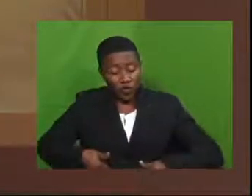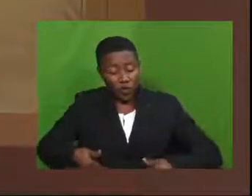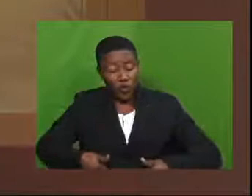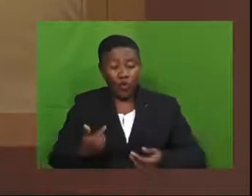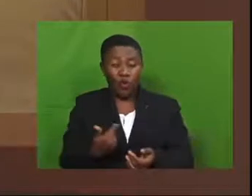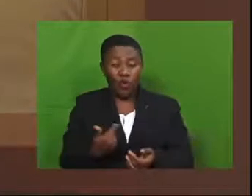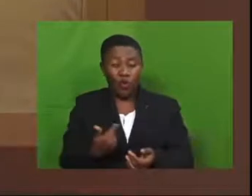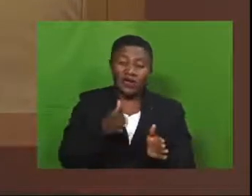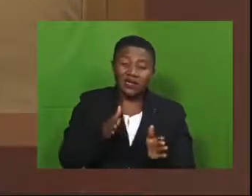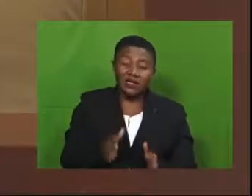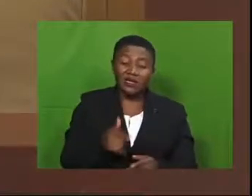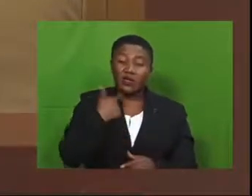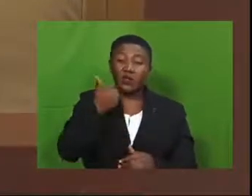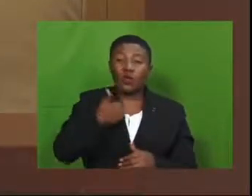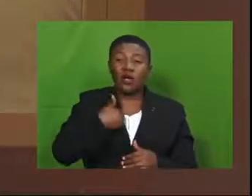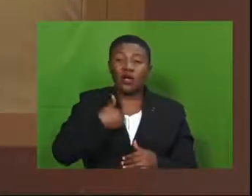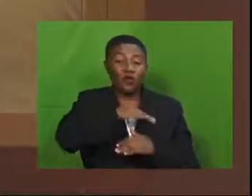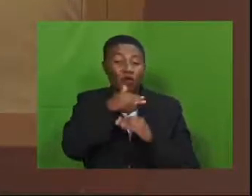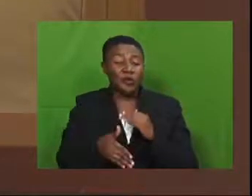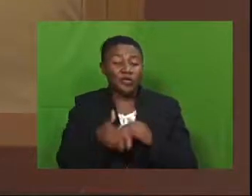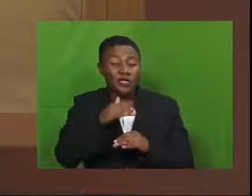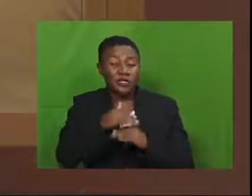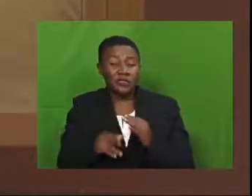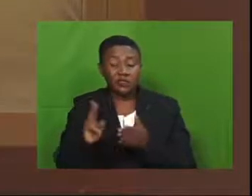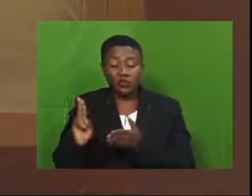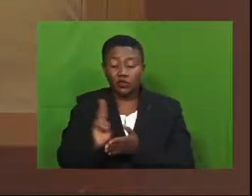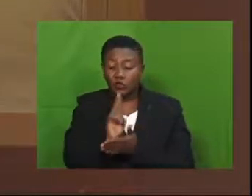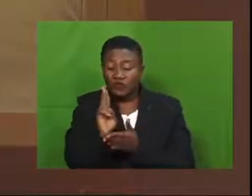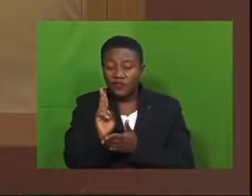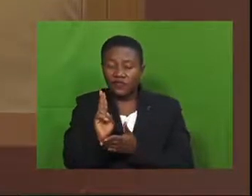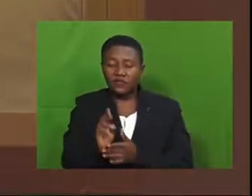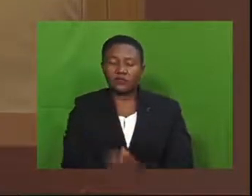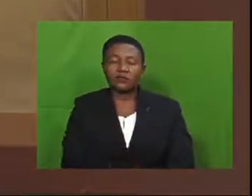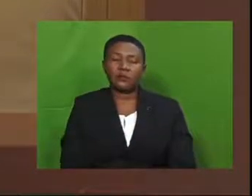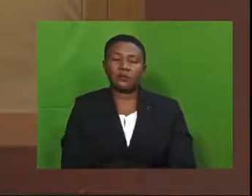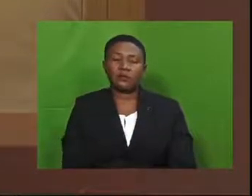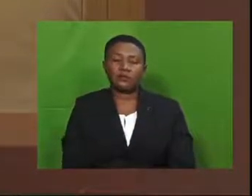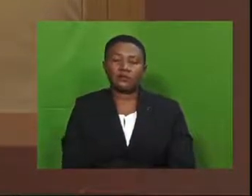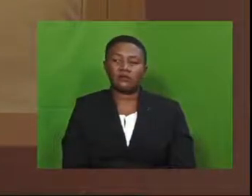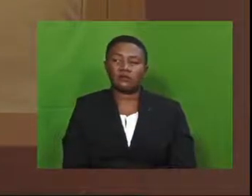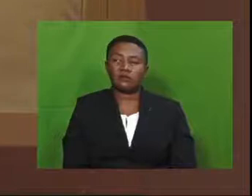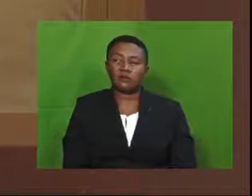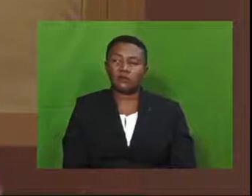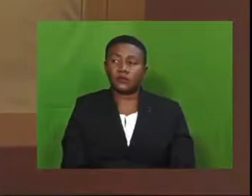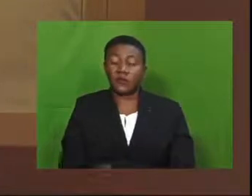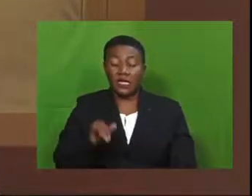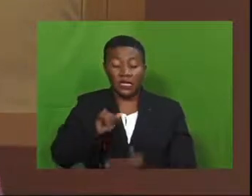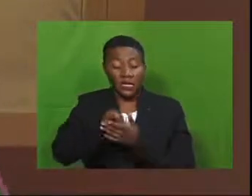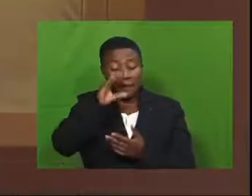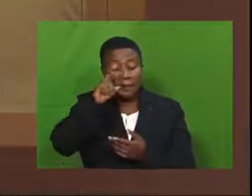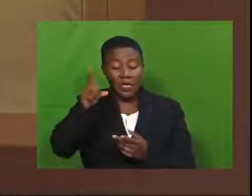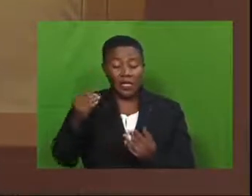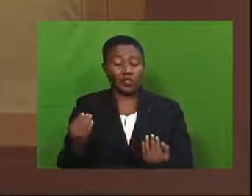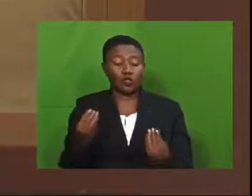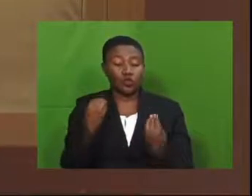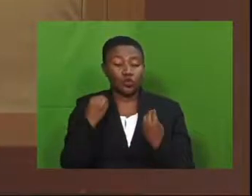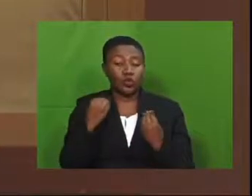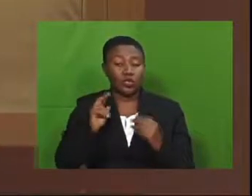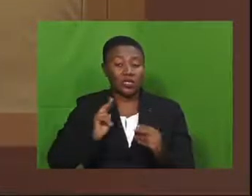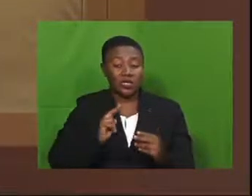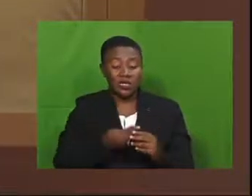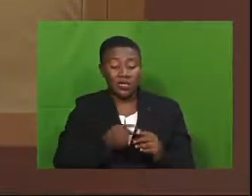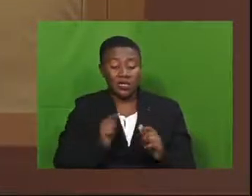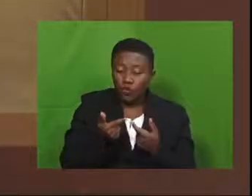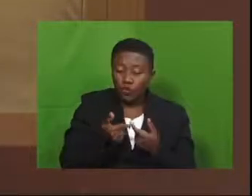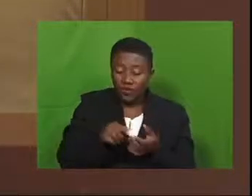Ghanaians who had completed university. He taught us a course in group